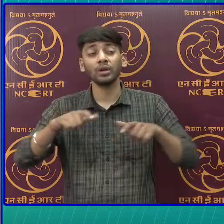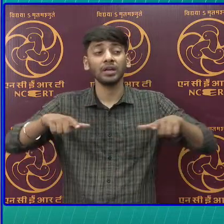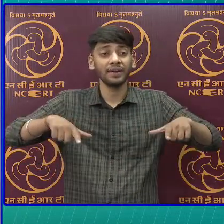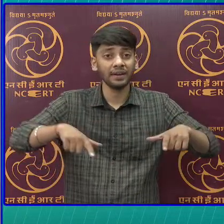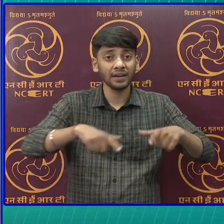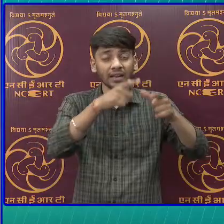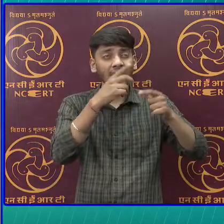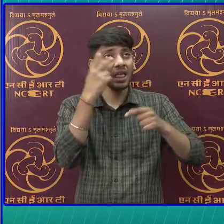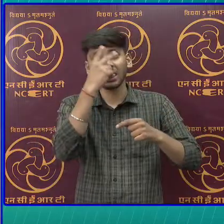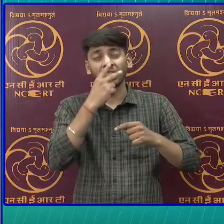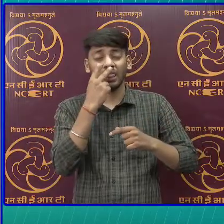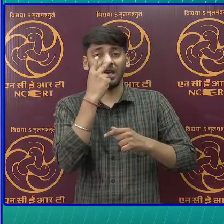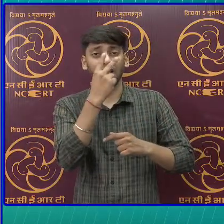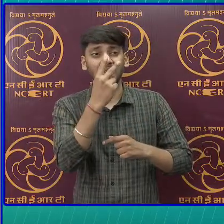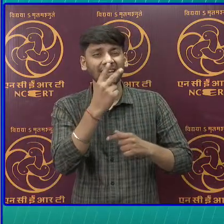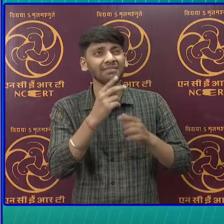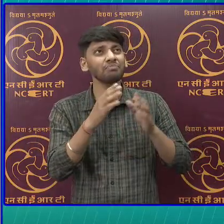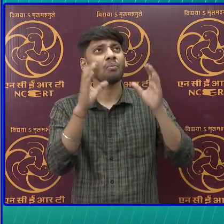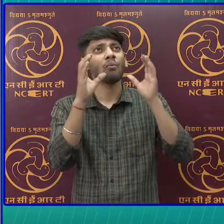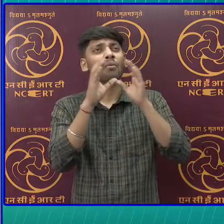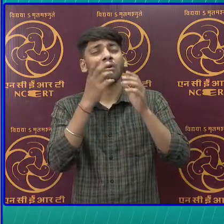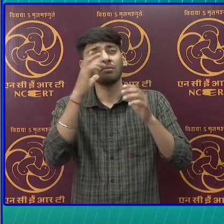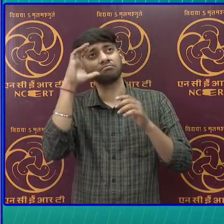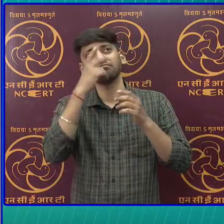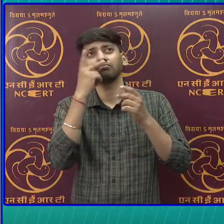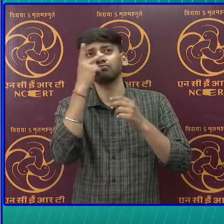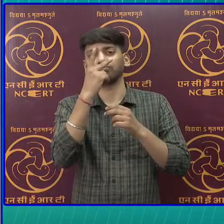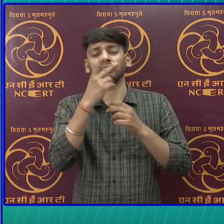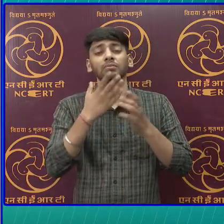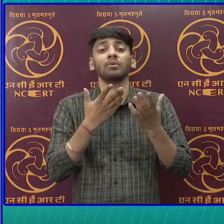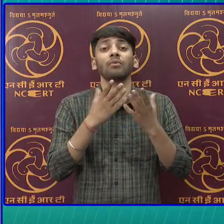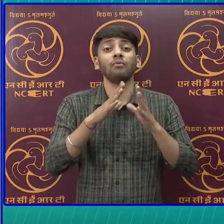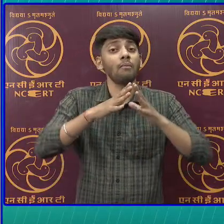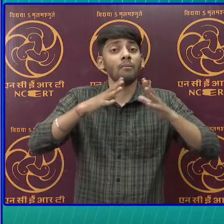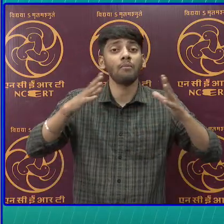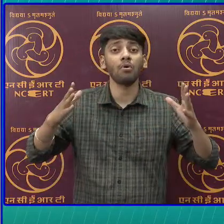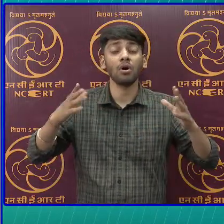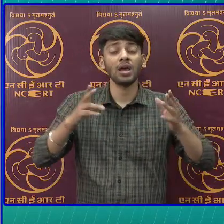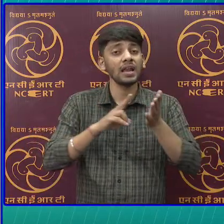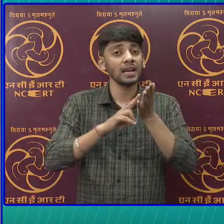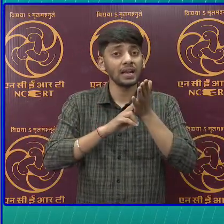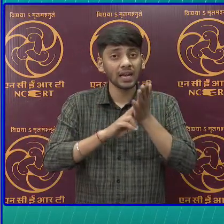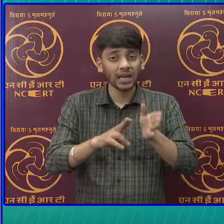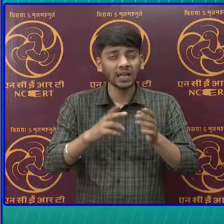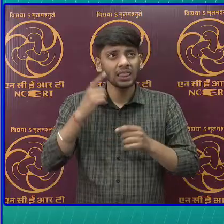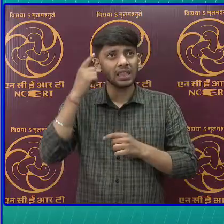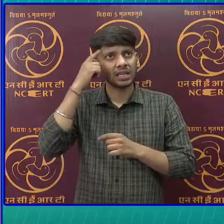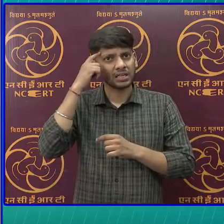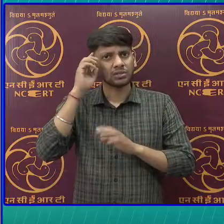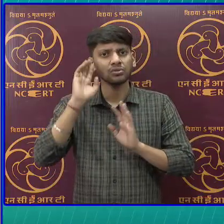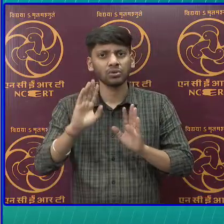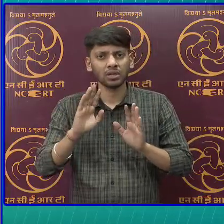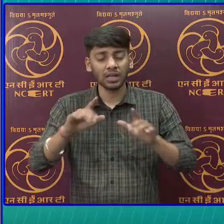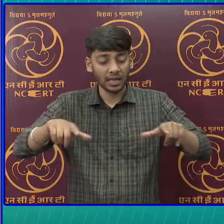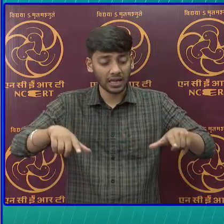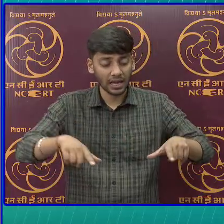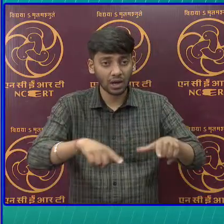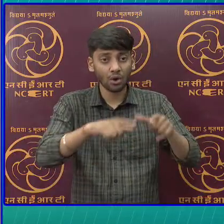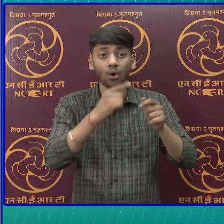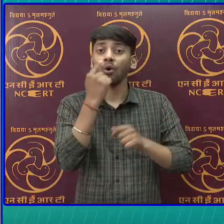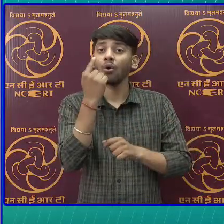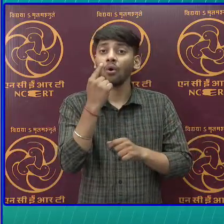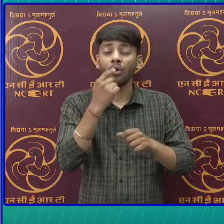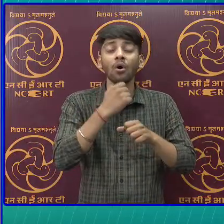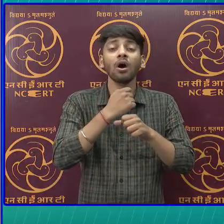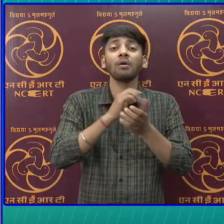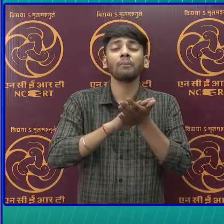will realize complexity of its nature. Then you will realize this is created only by